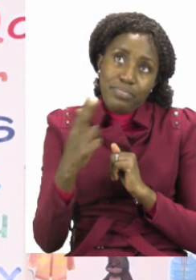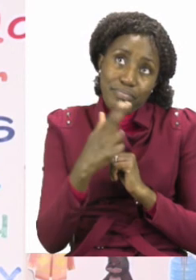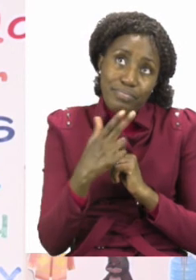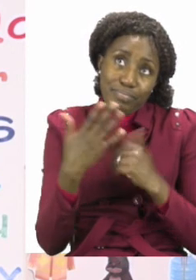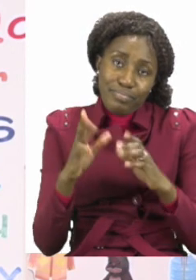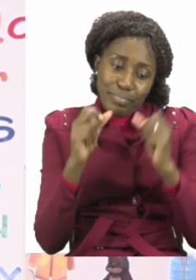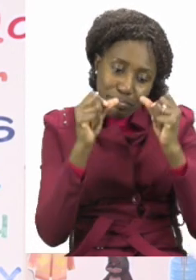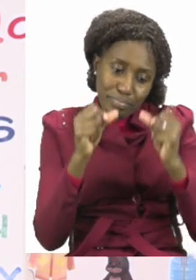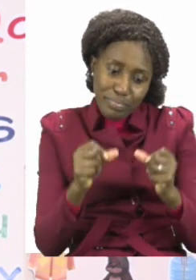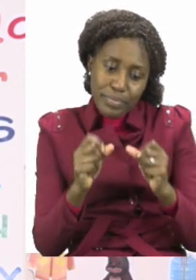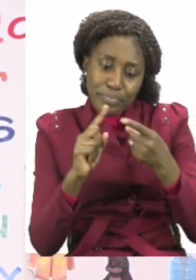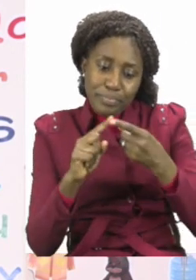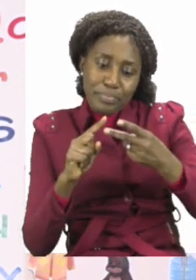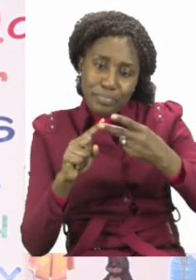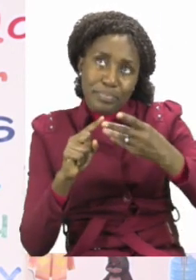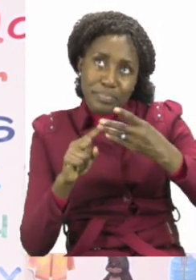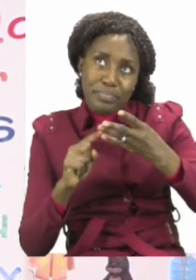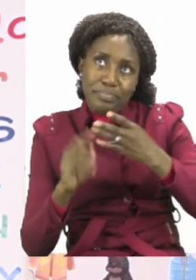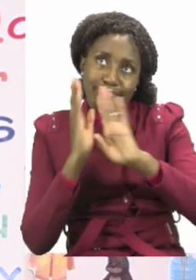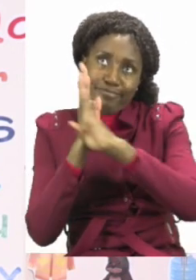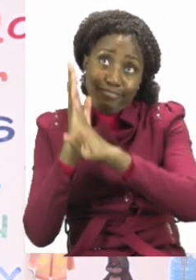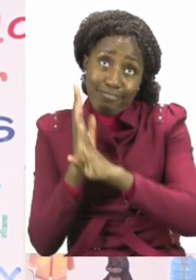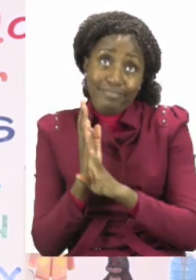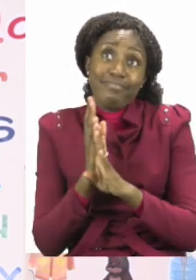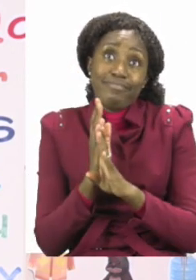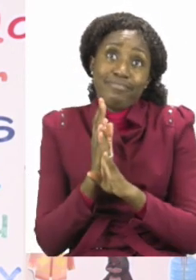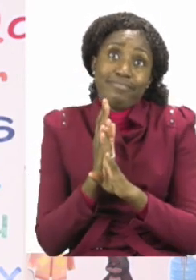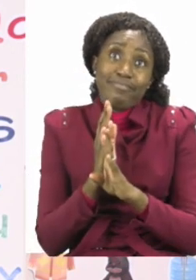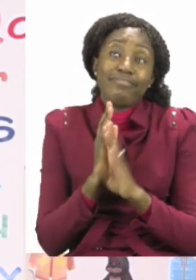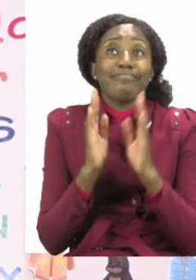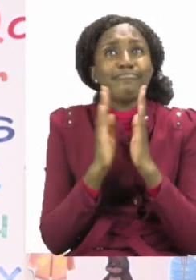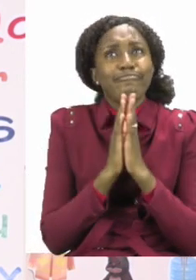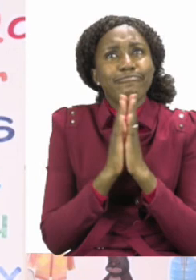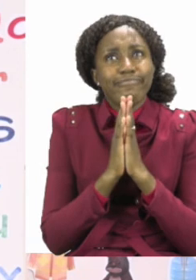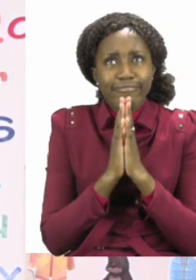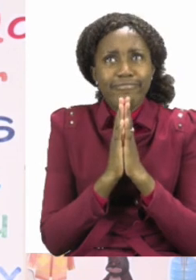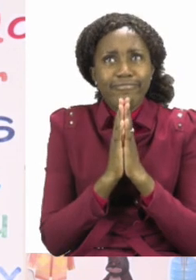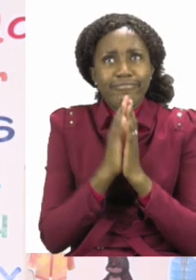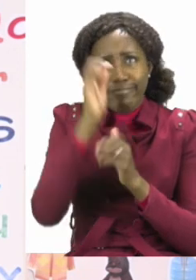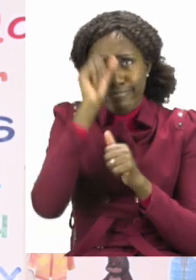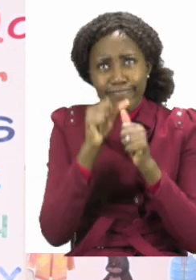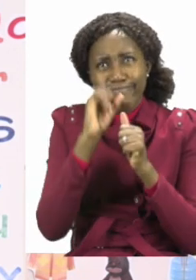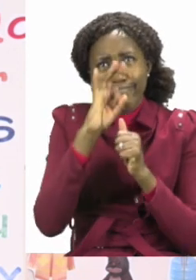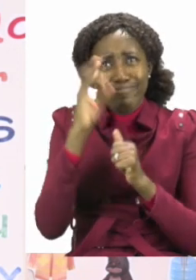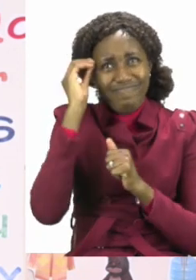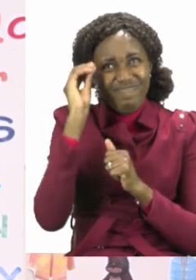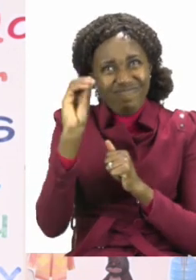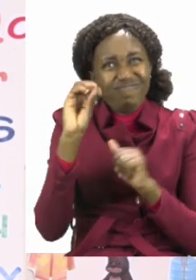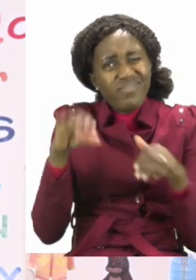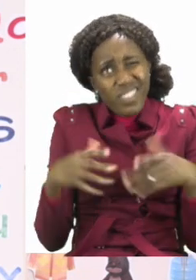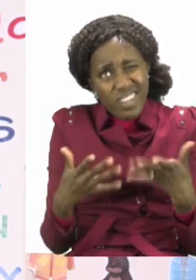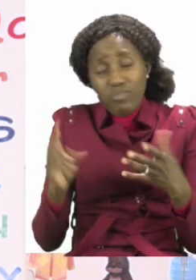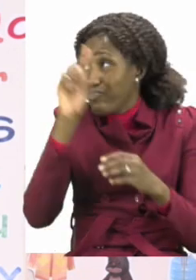and try and put them in the right sequence. Now remember everyone, if you are not sure, you can